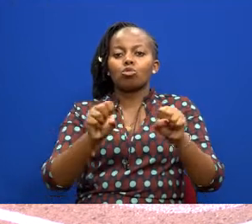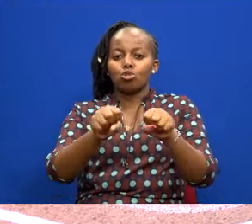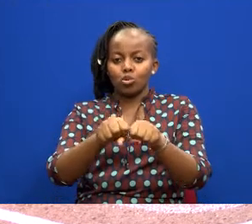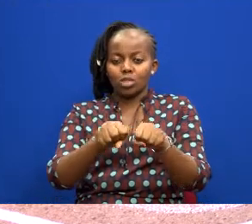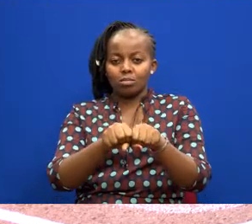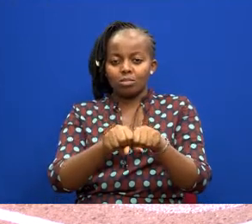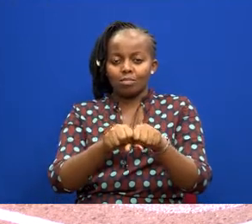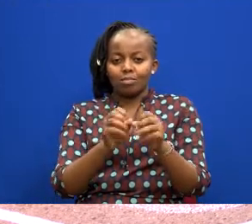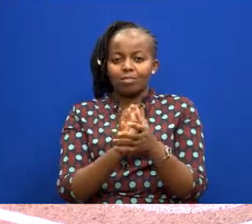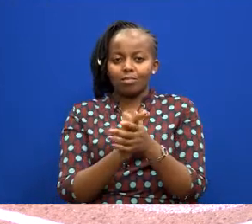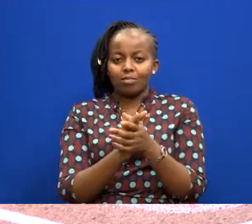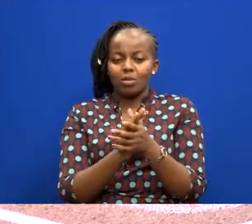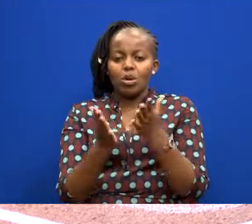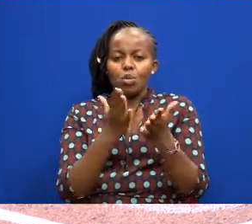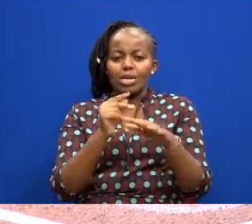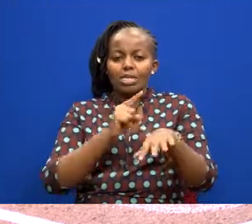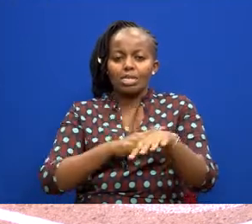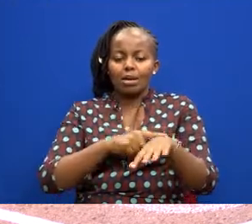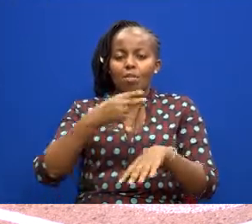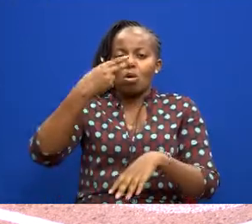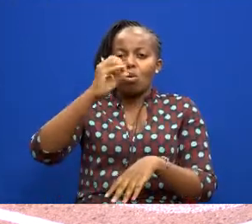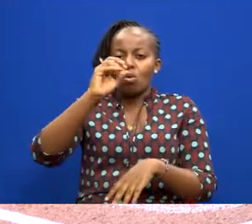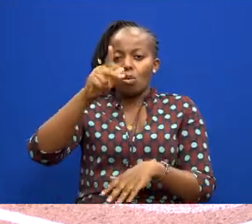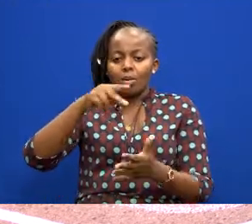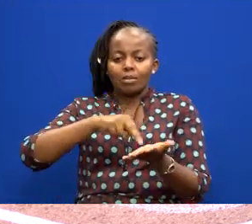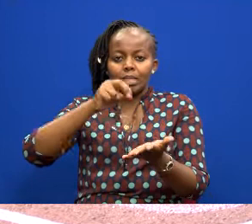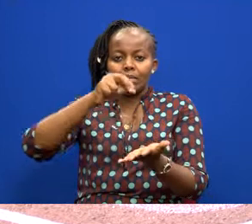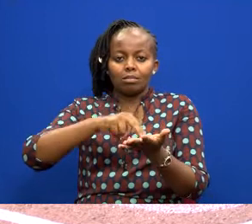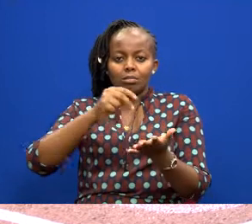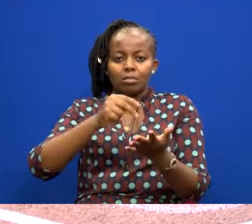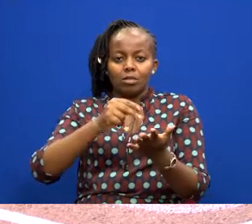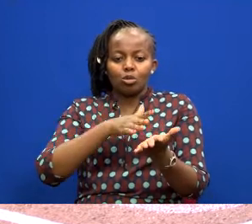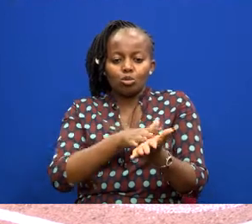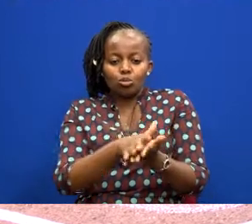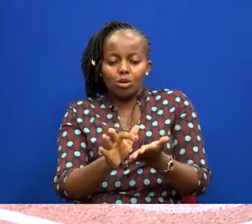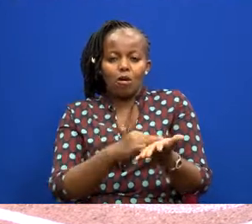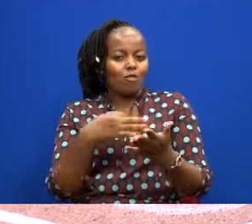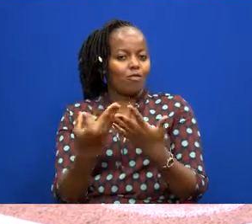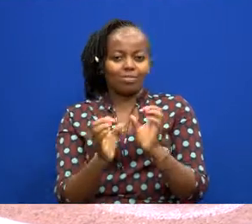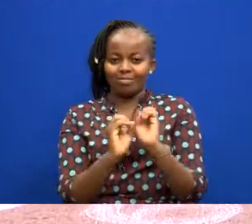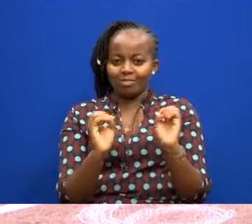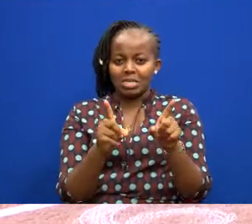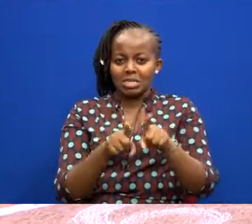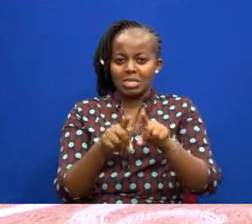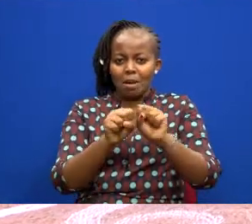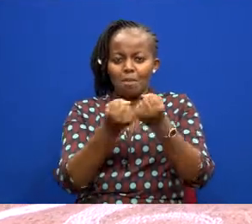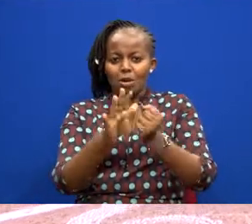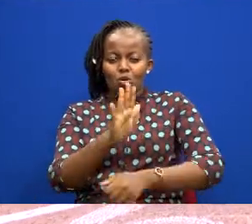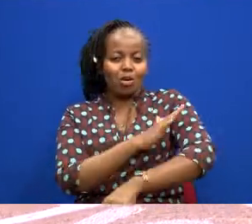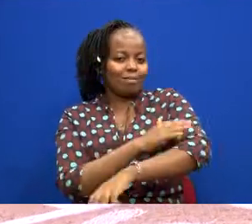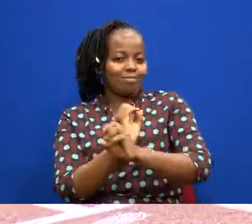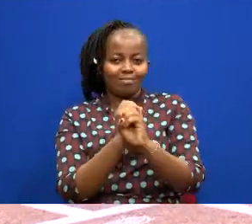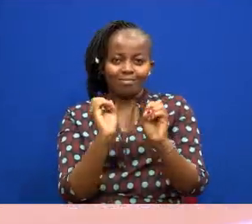shoes. Zile ukihope, you can't slide, you can't fall, or you can't break your